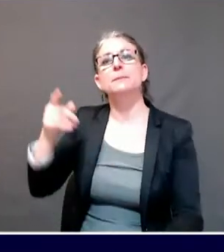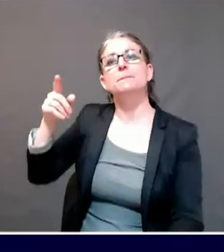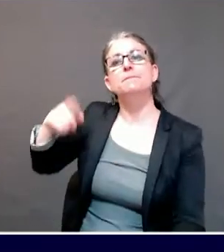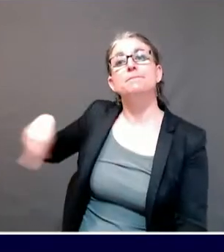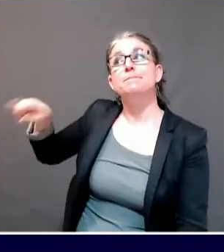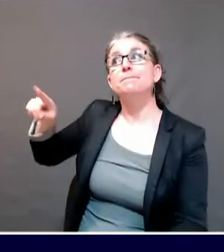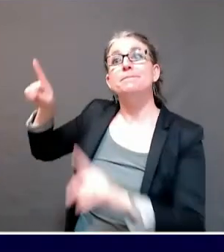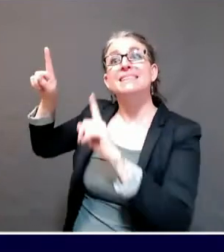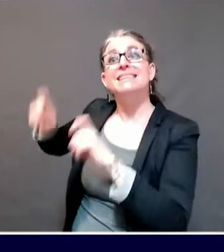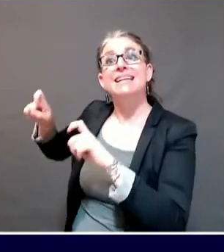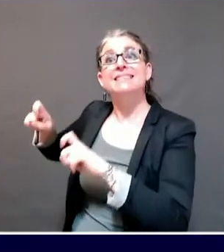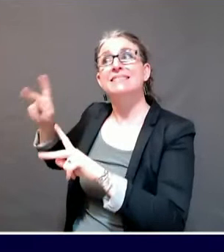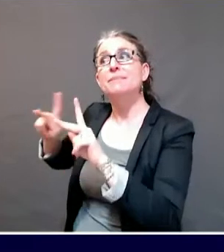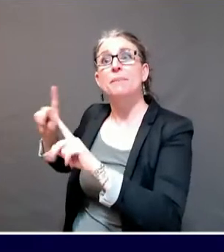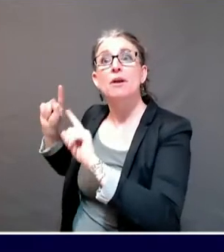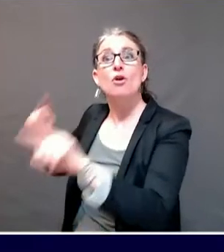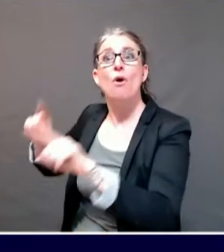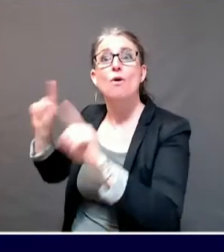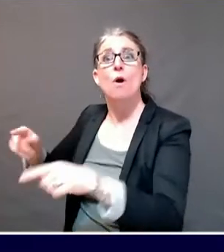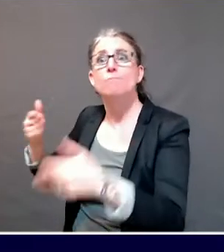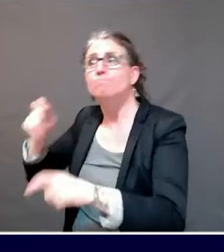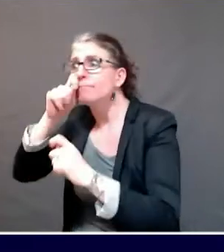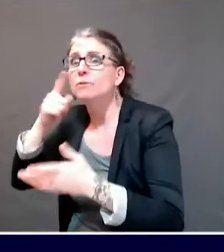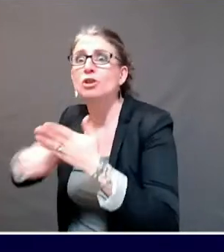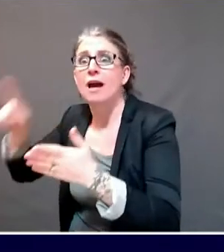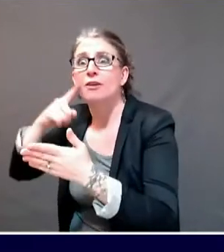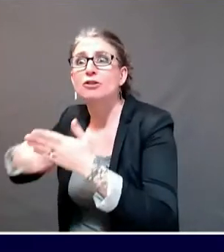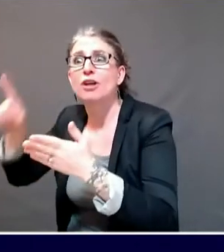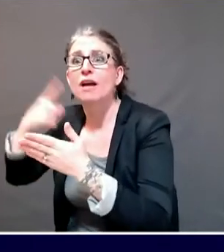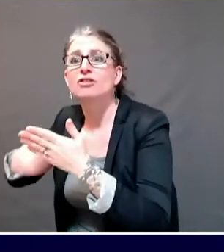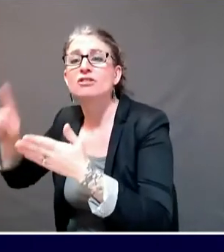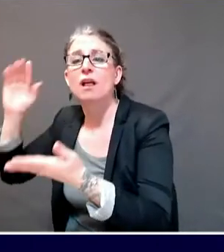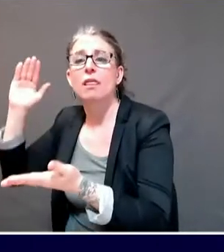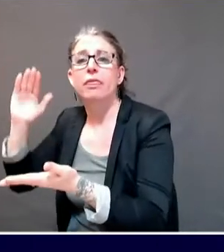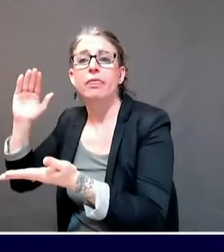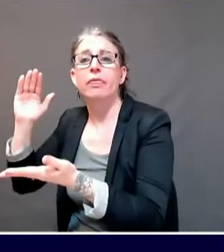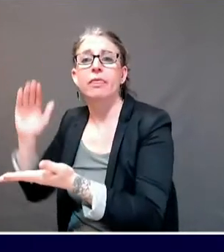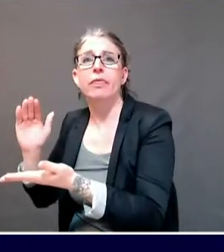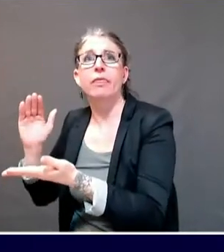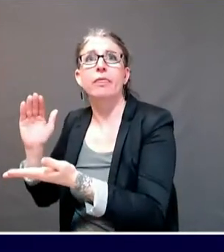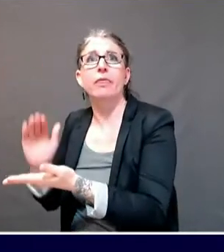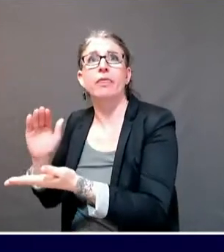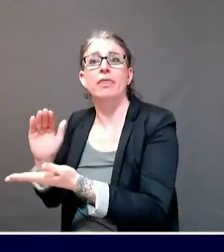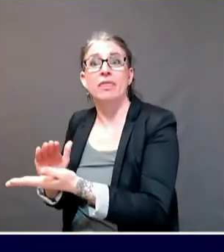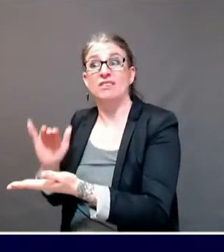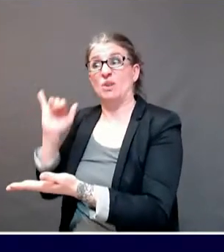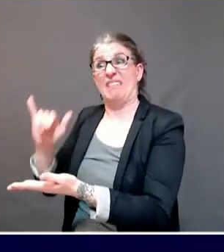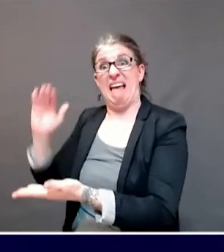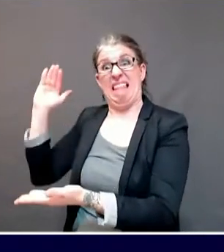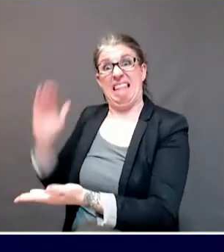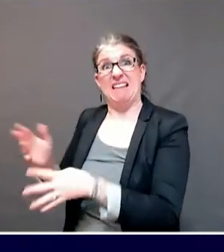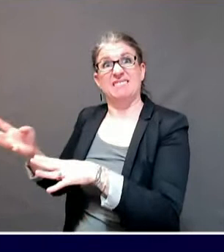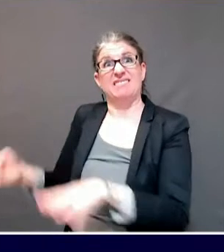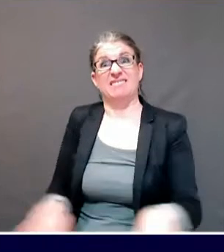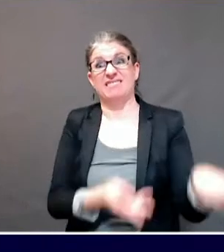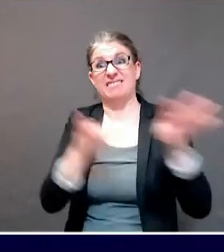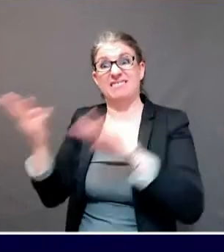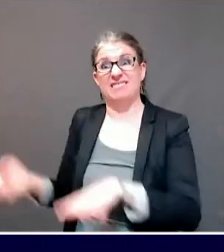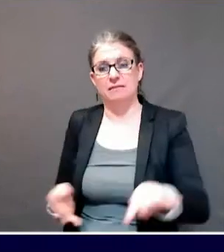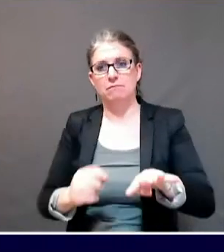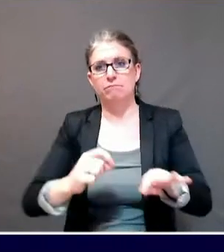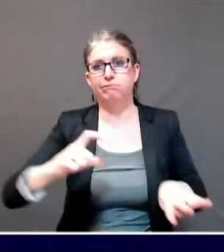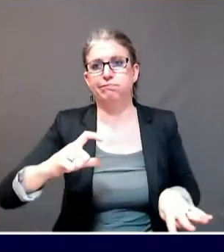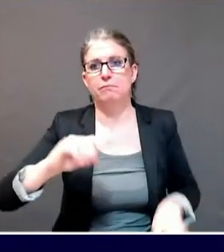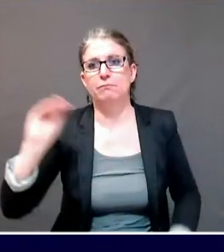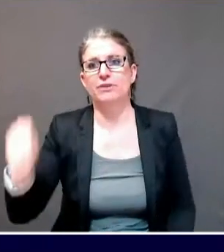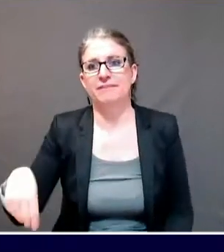tests that are occurring right now. One of the ones that I want to touch on and we'll expand upon in just a moment, that is not the